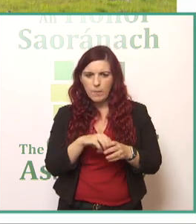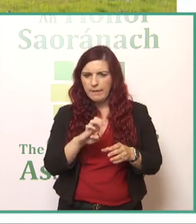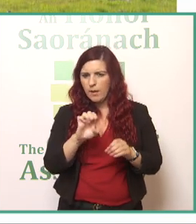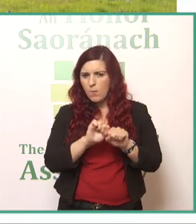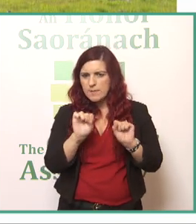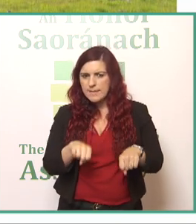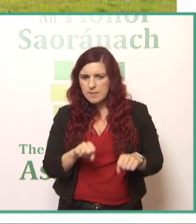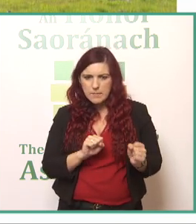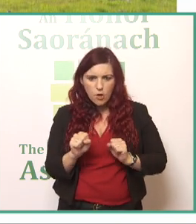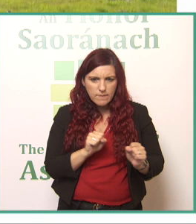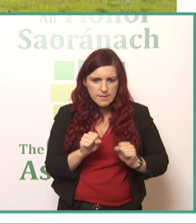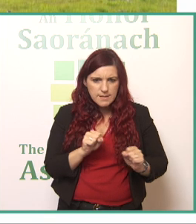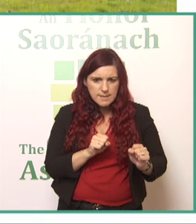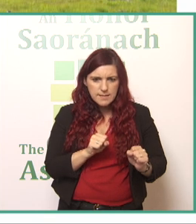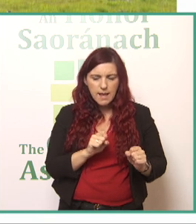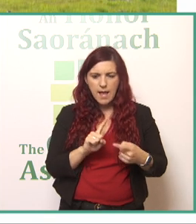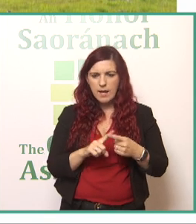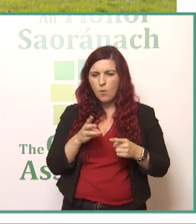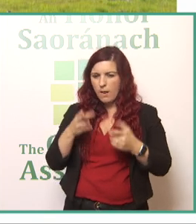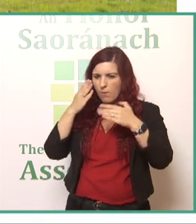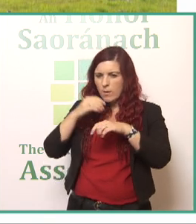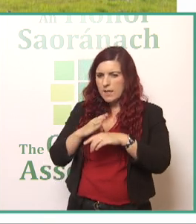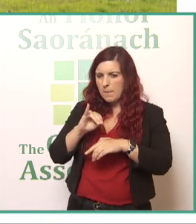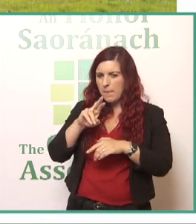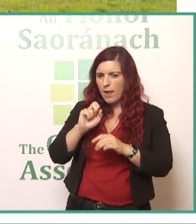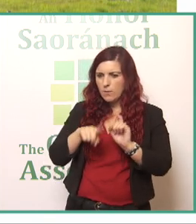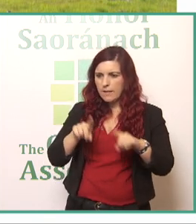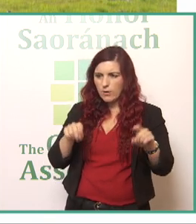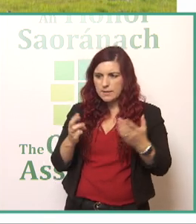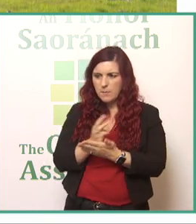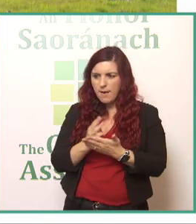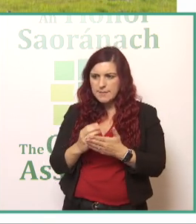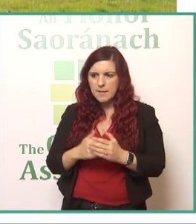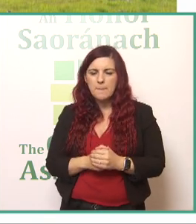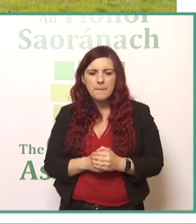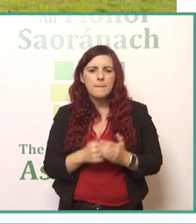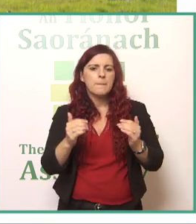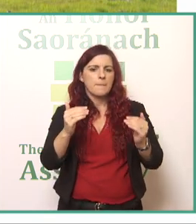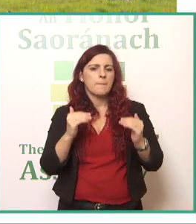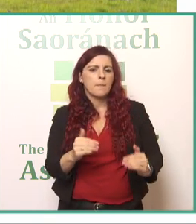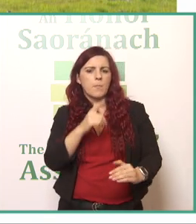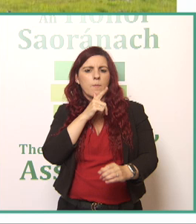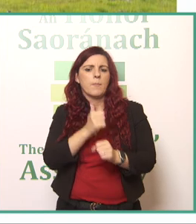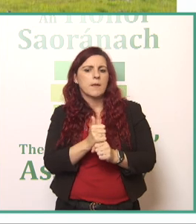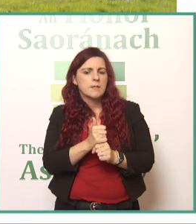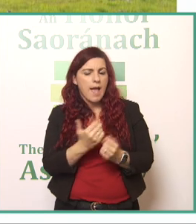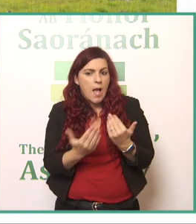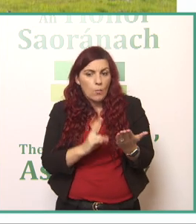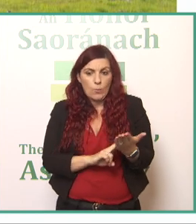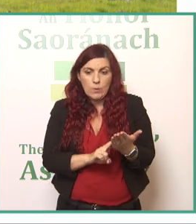ecosystem services, and focusing in then on the biodiversity component. I'll talk then about how we use